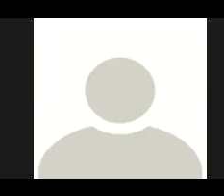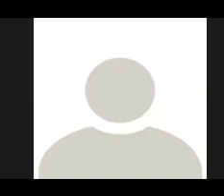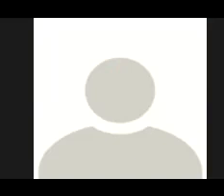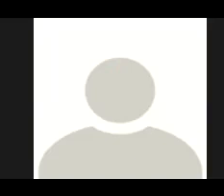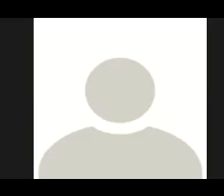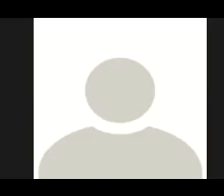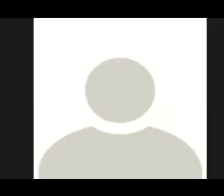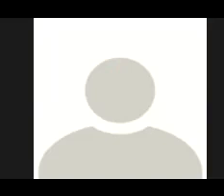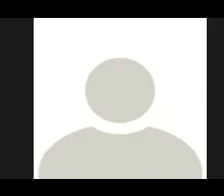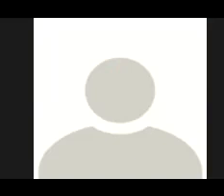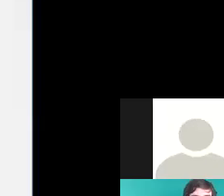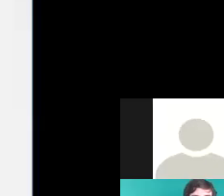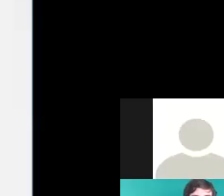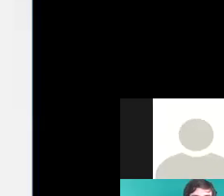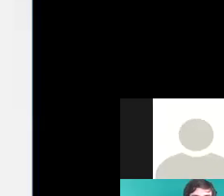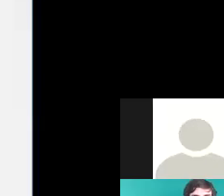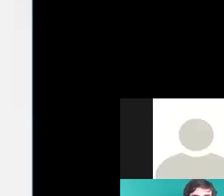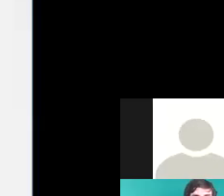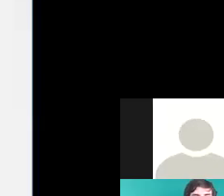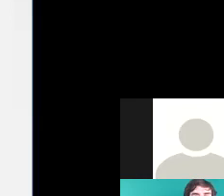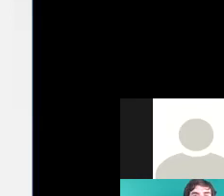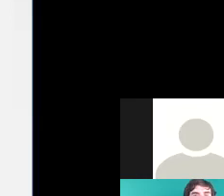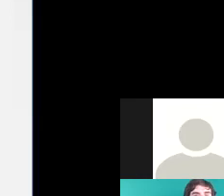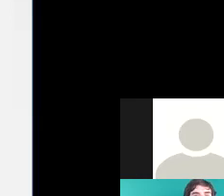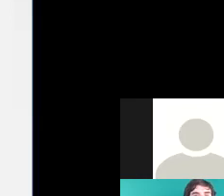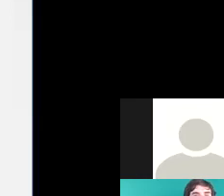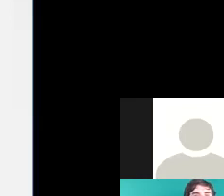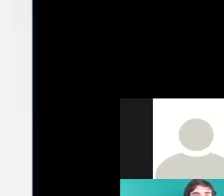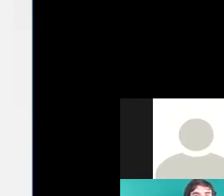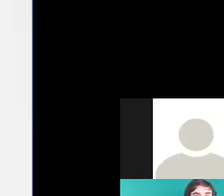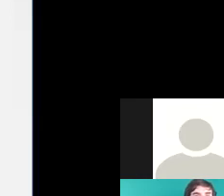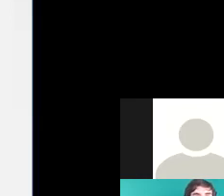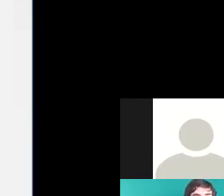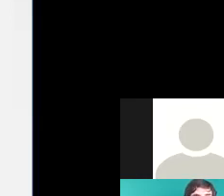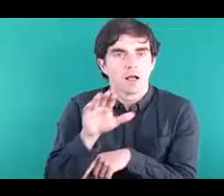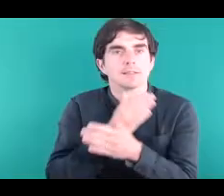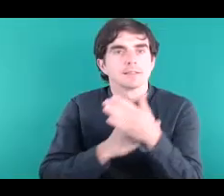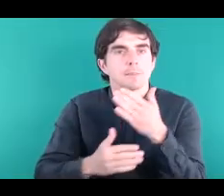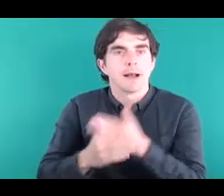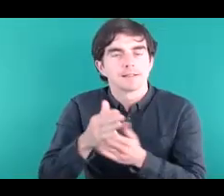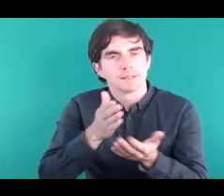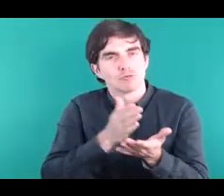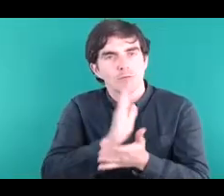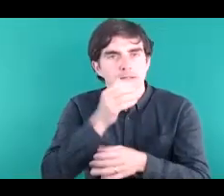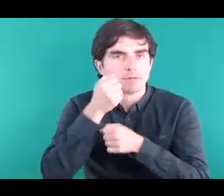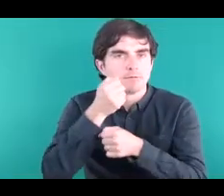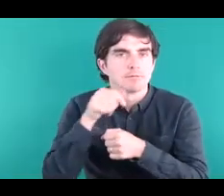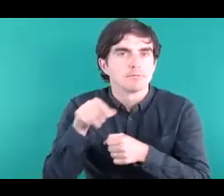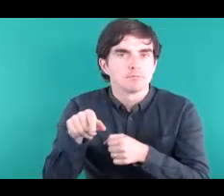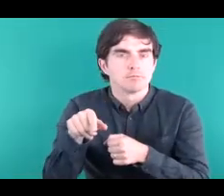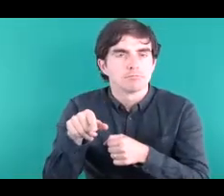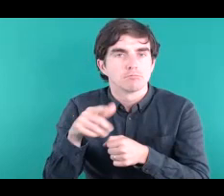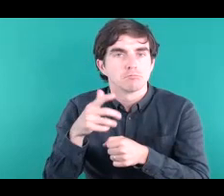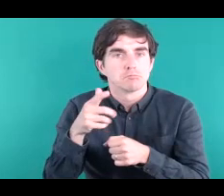which donor have been supporting the work that you have been doing? For instance, Johnny,